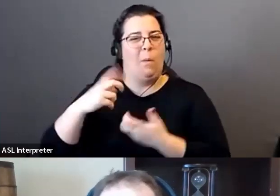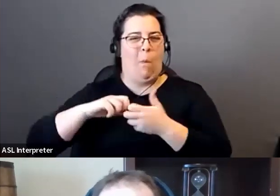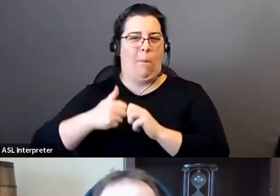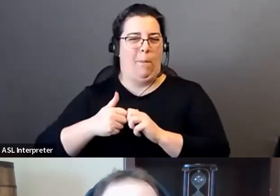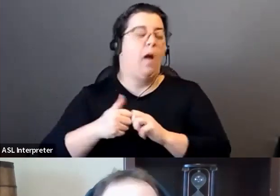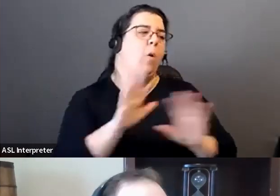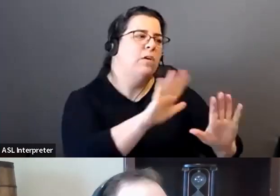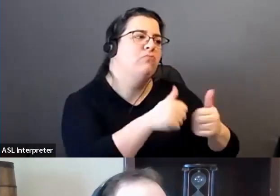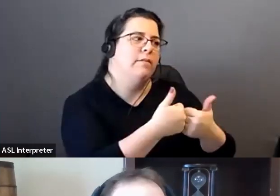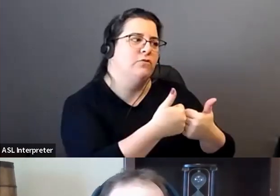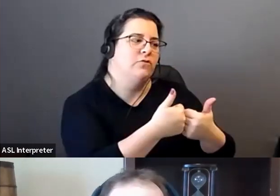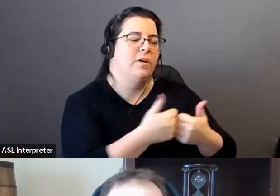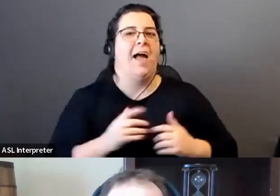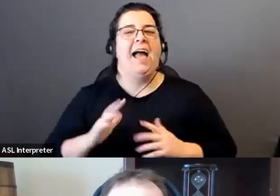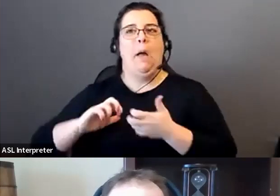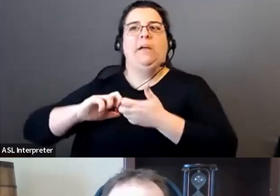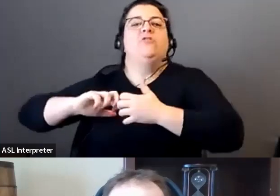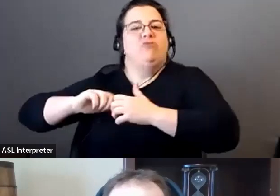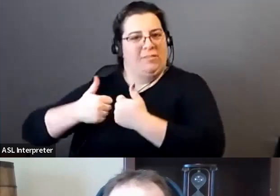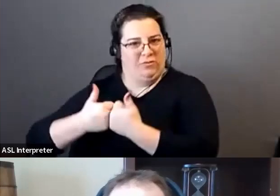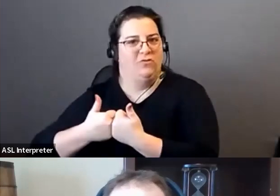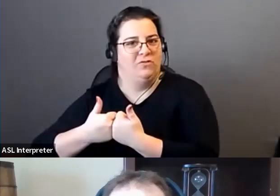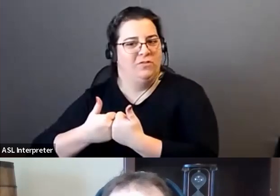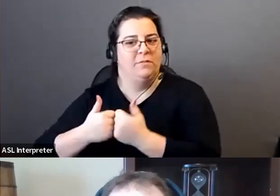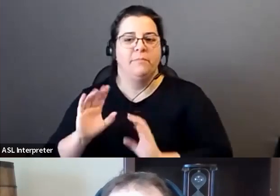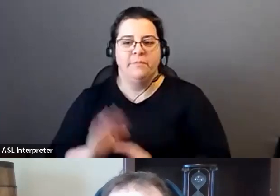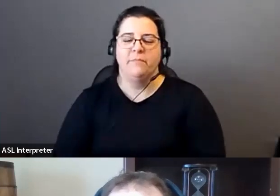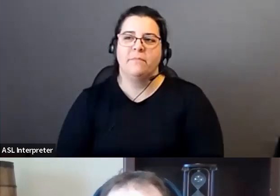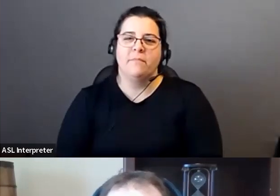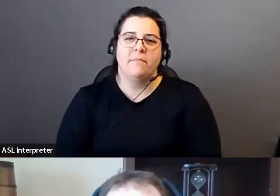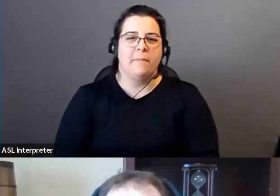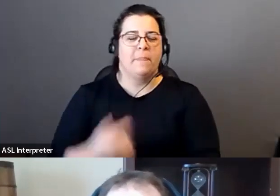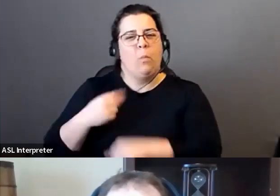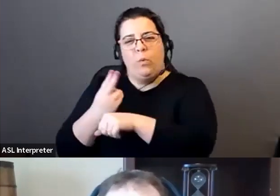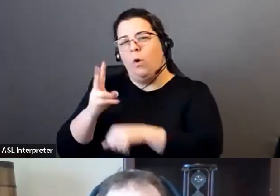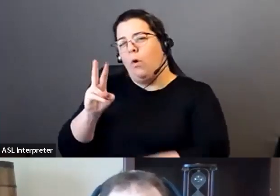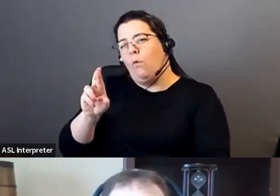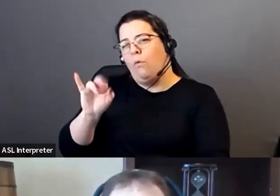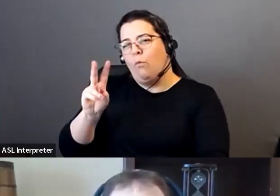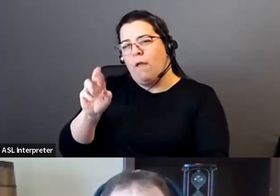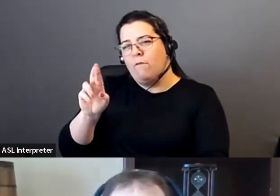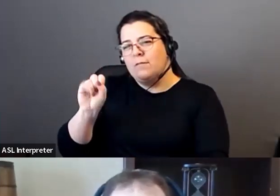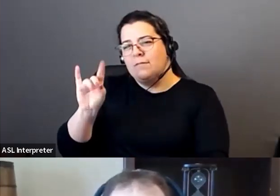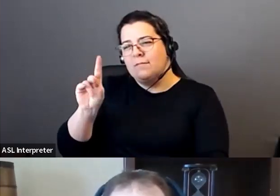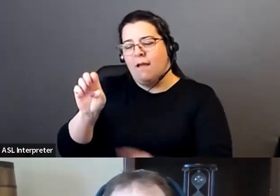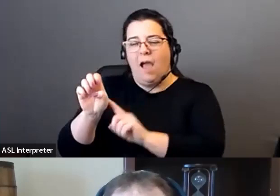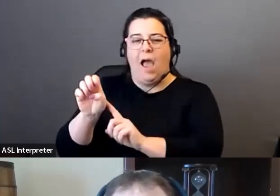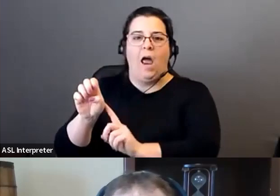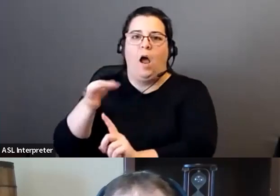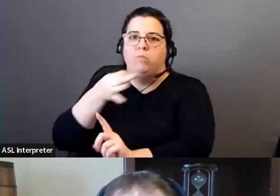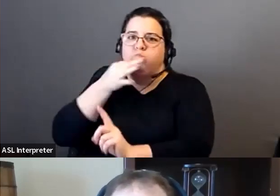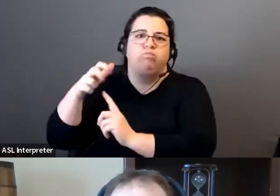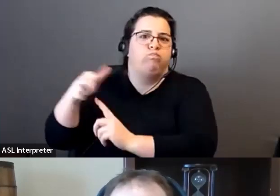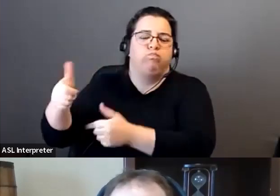Challenge. We recorded with Riverside. Okay. And which is like really good. I strongly recommend it.